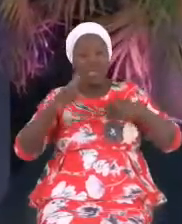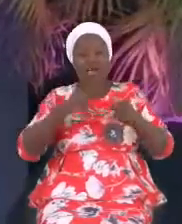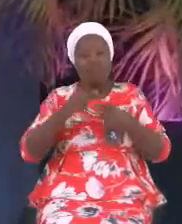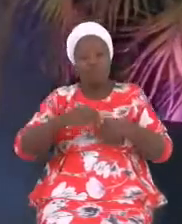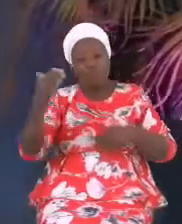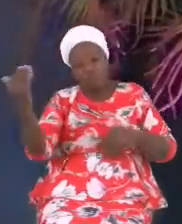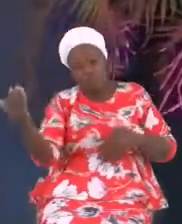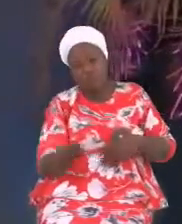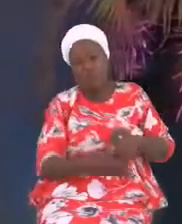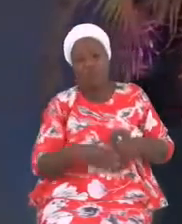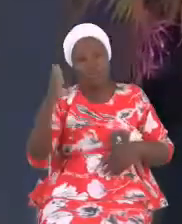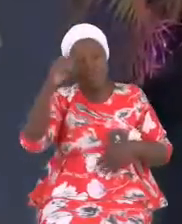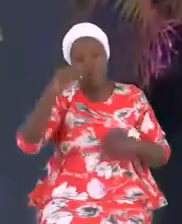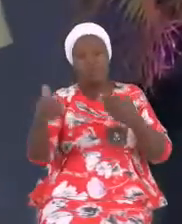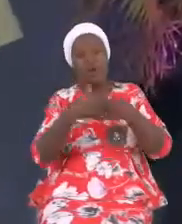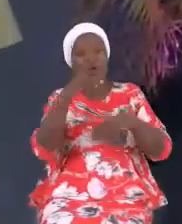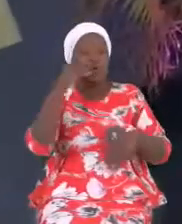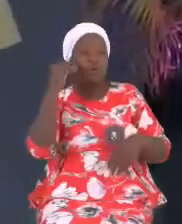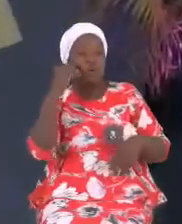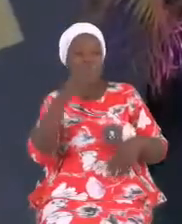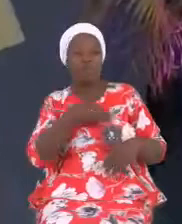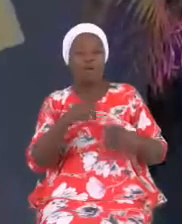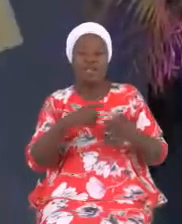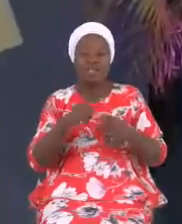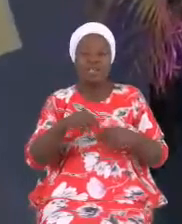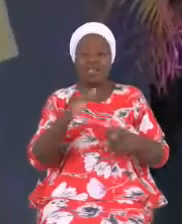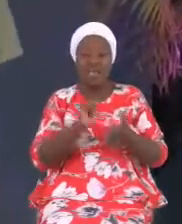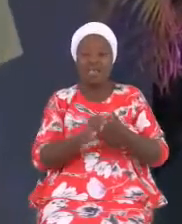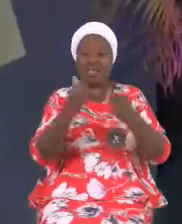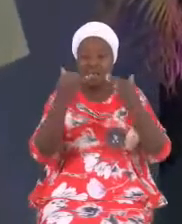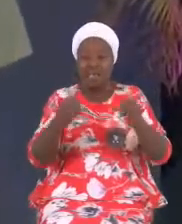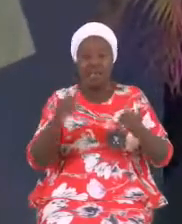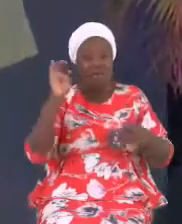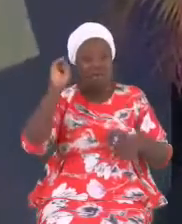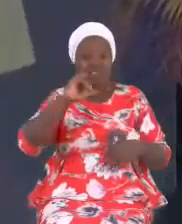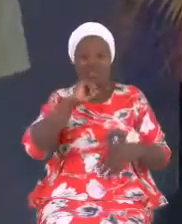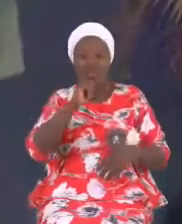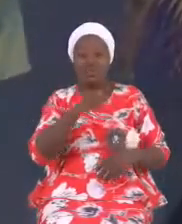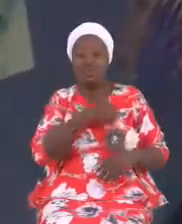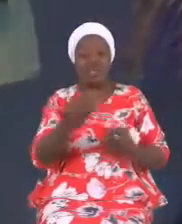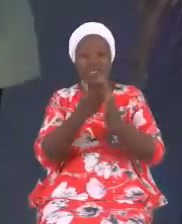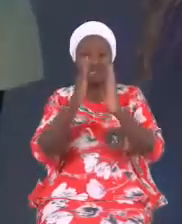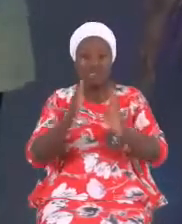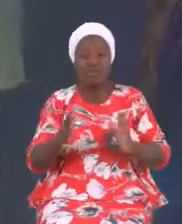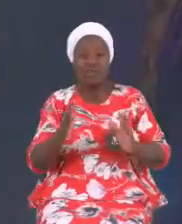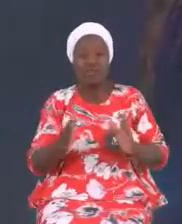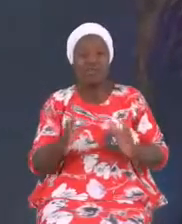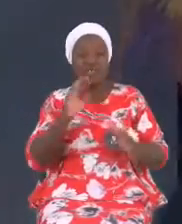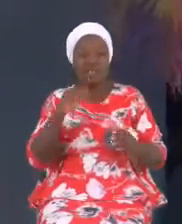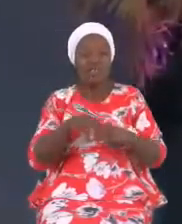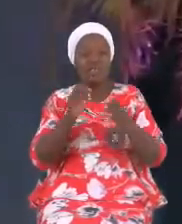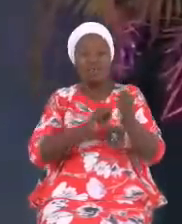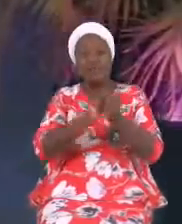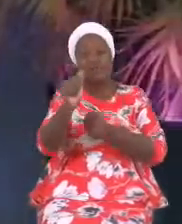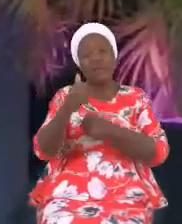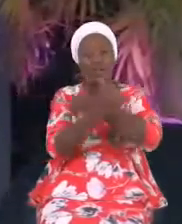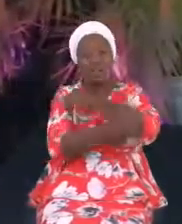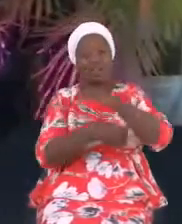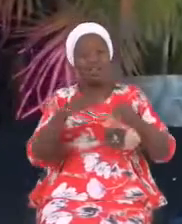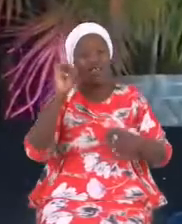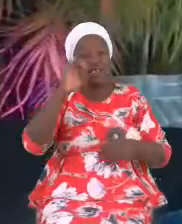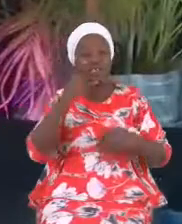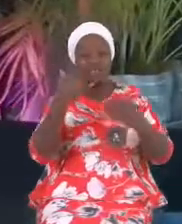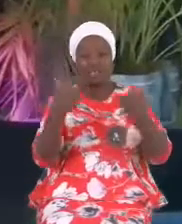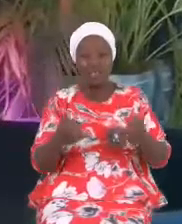of identification, that now he's no more a slave in the far country. He's now a